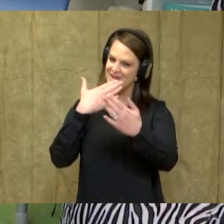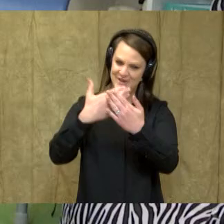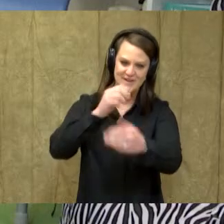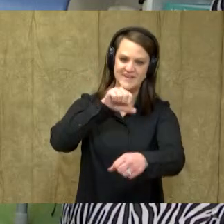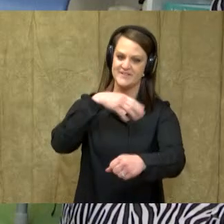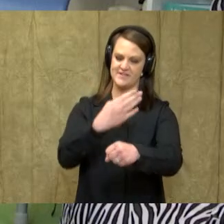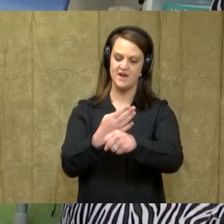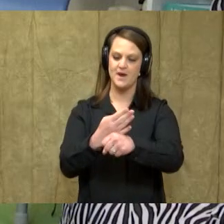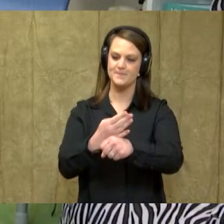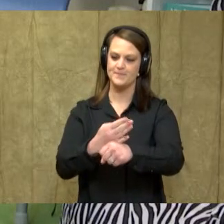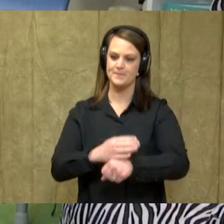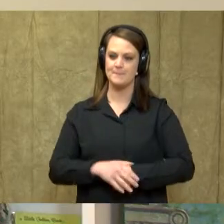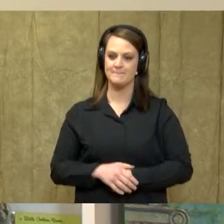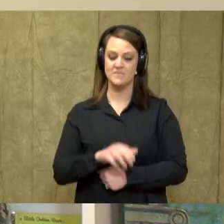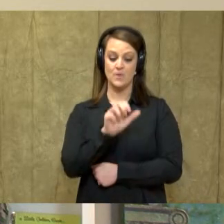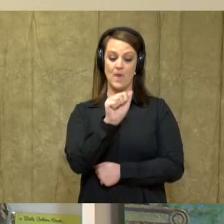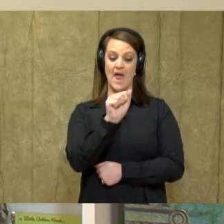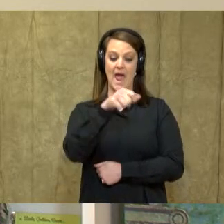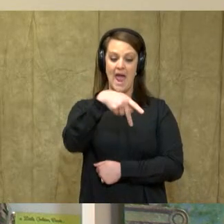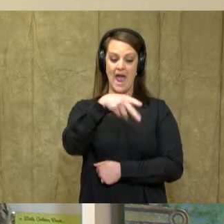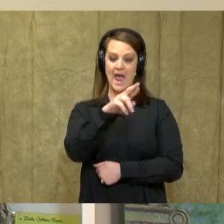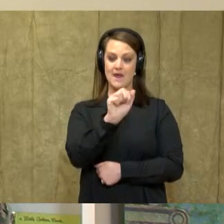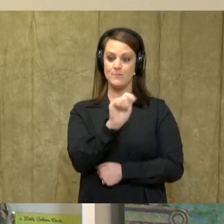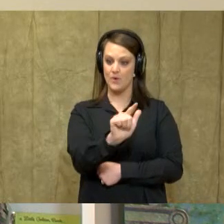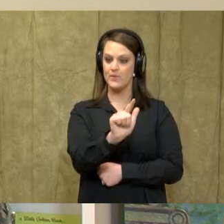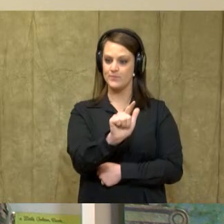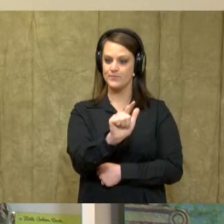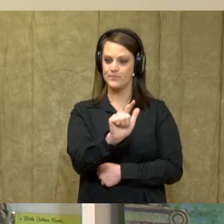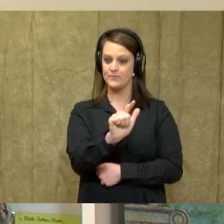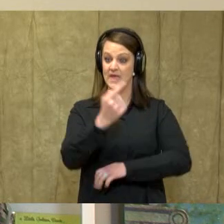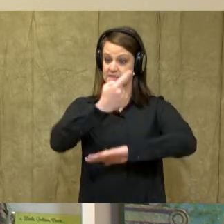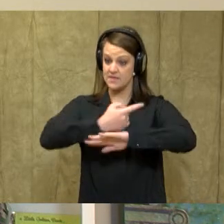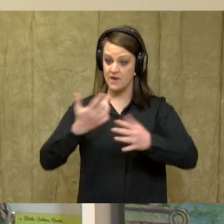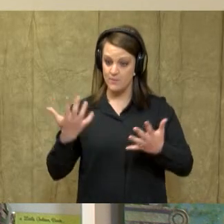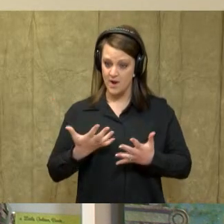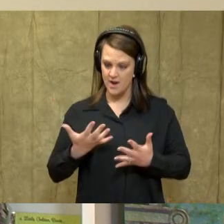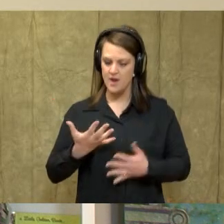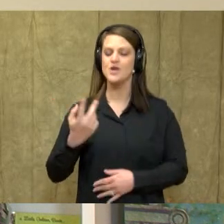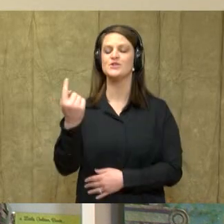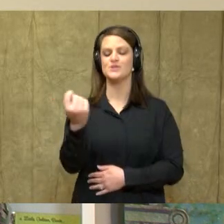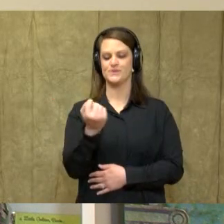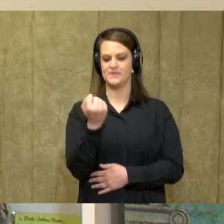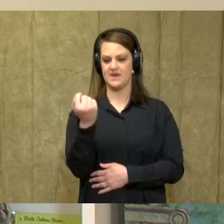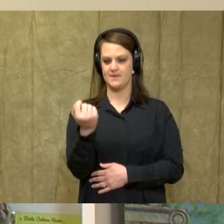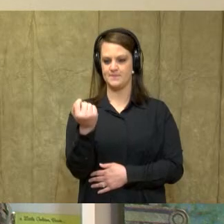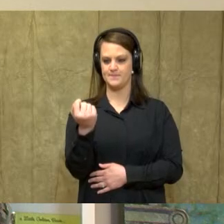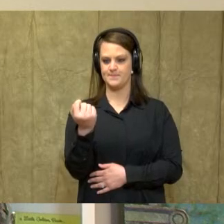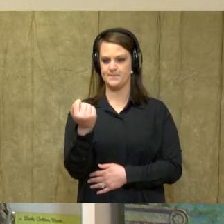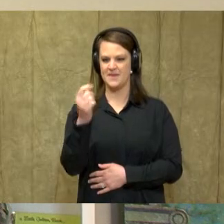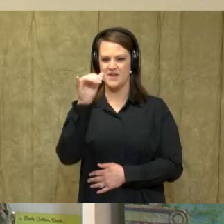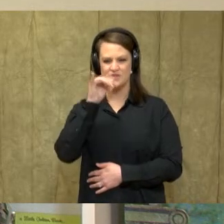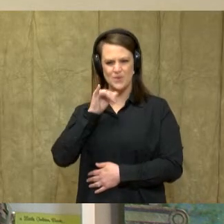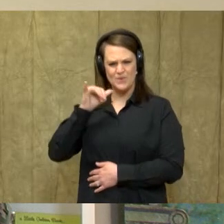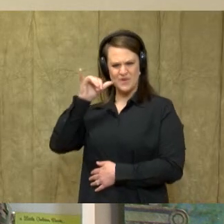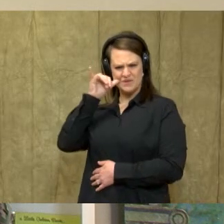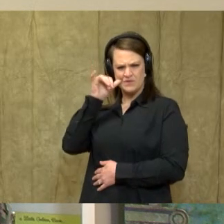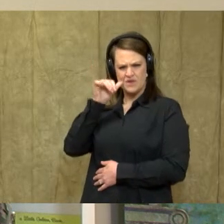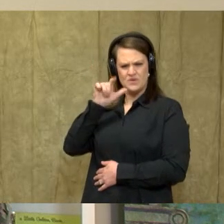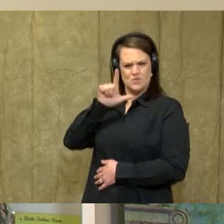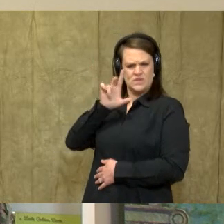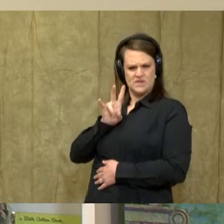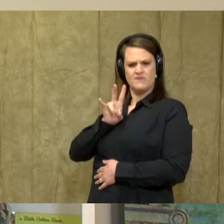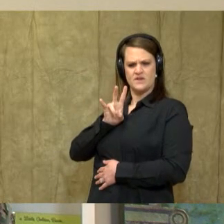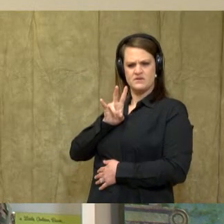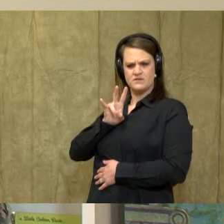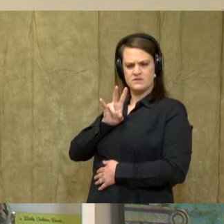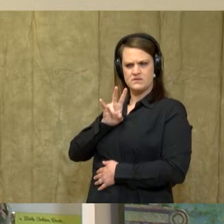have April. We know that today is Tuesday. Yesterday was 27.